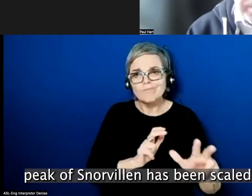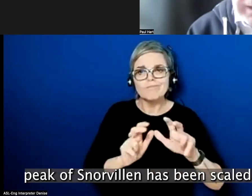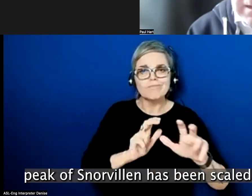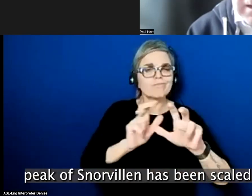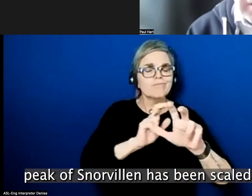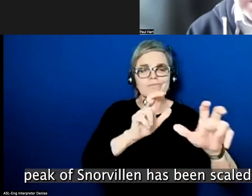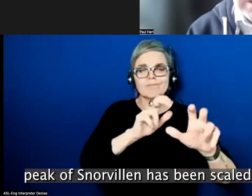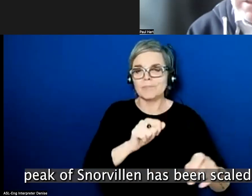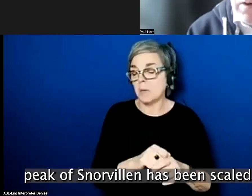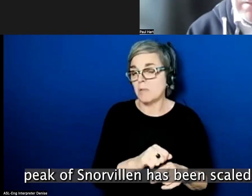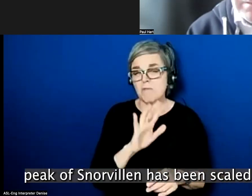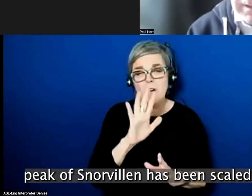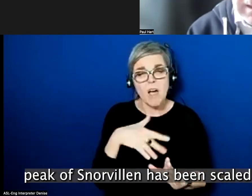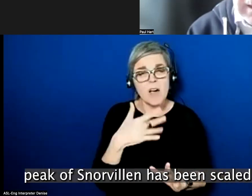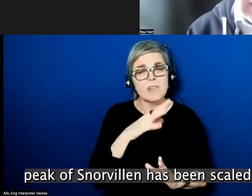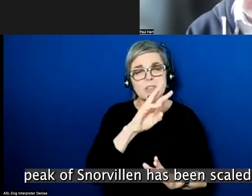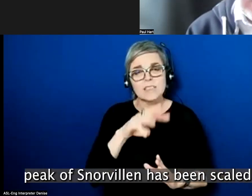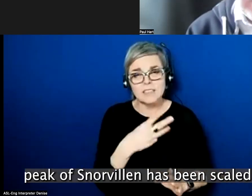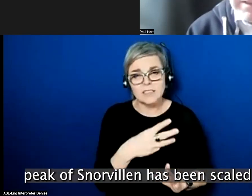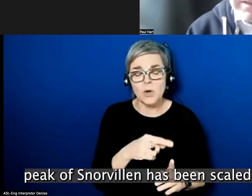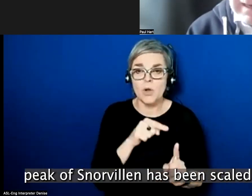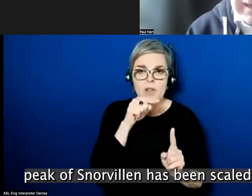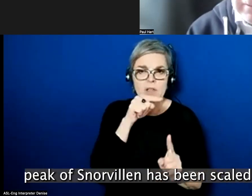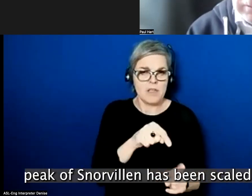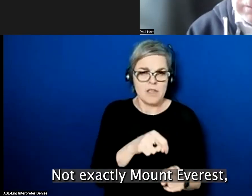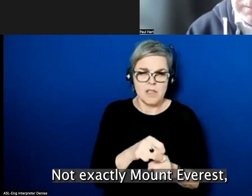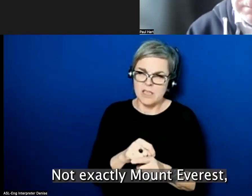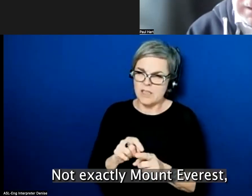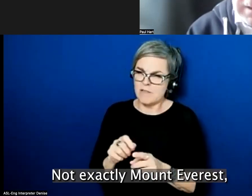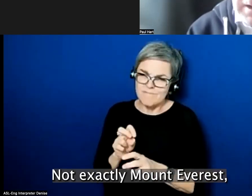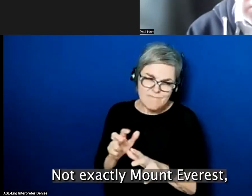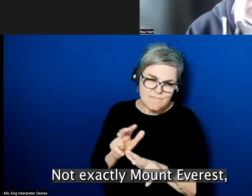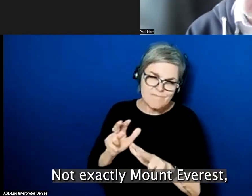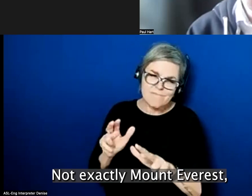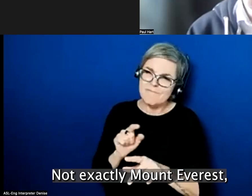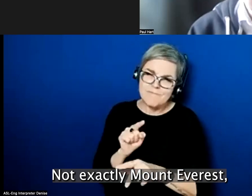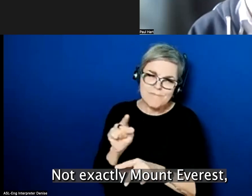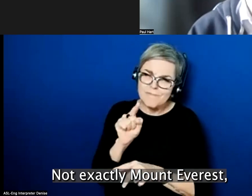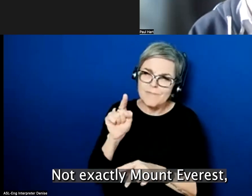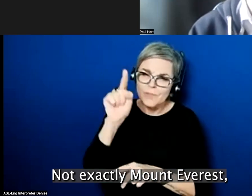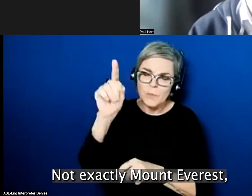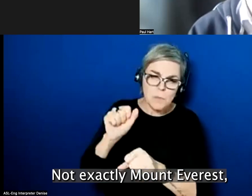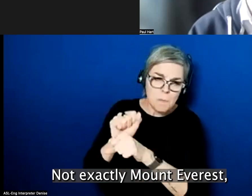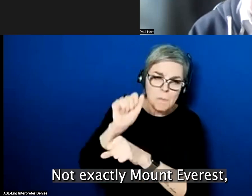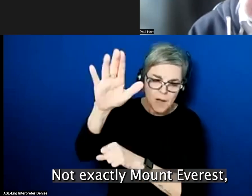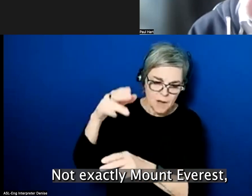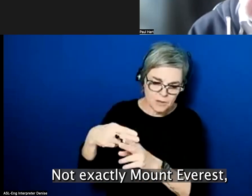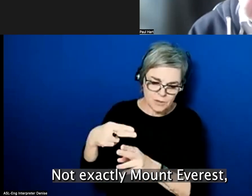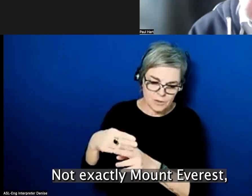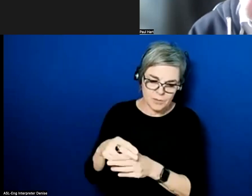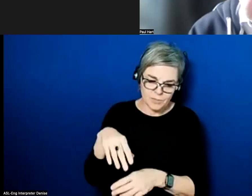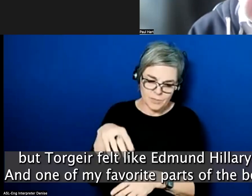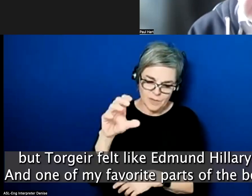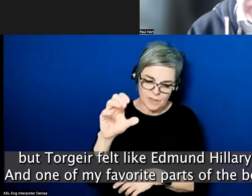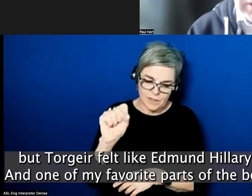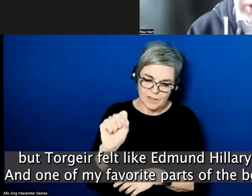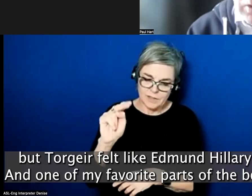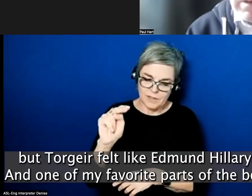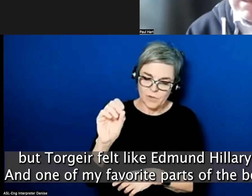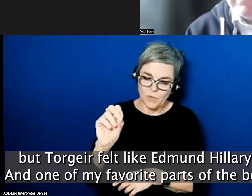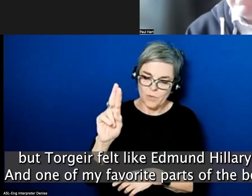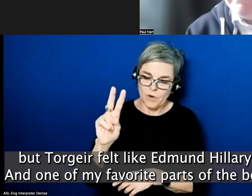995-meter peak of Snorvelin has been scaled. Not exactly Mount Everest,